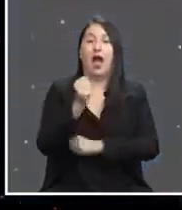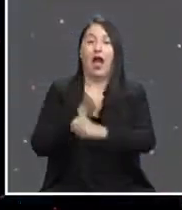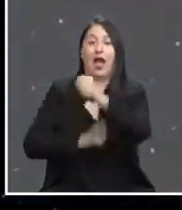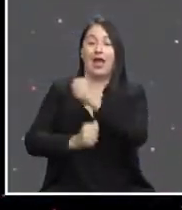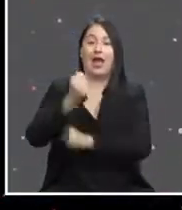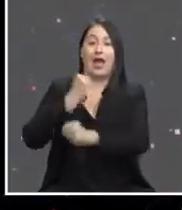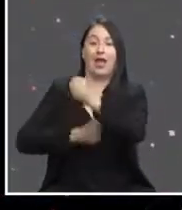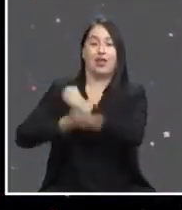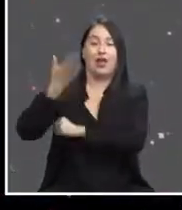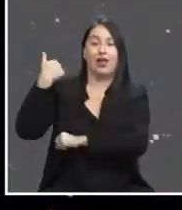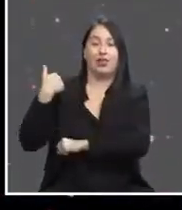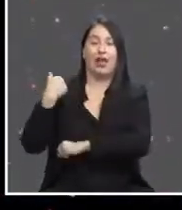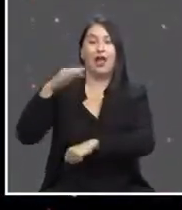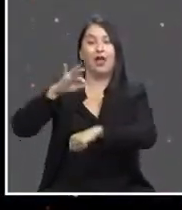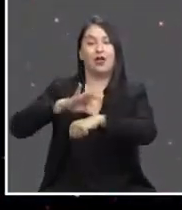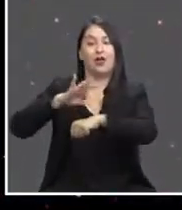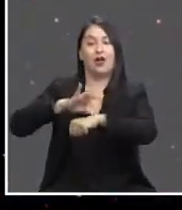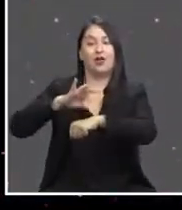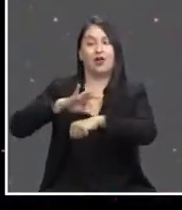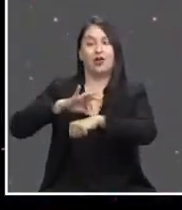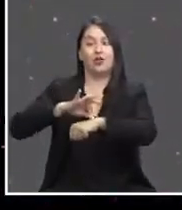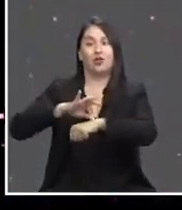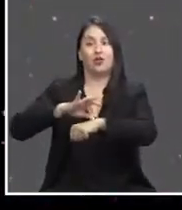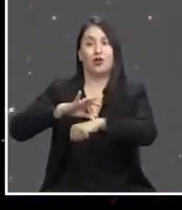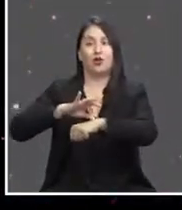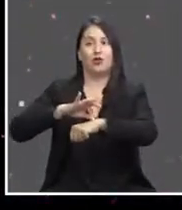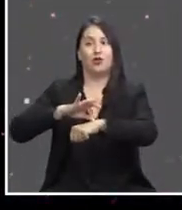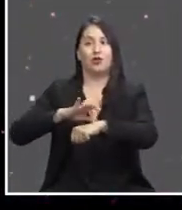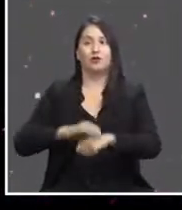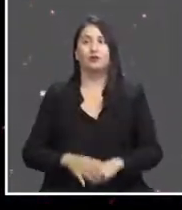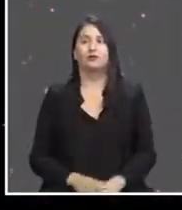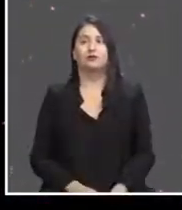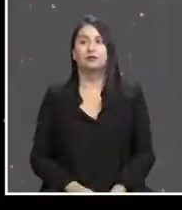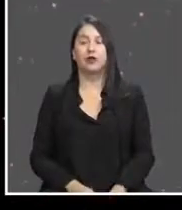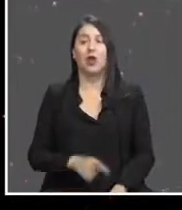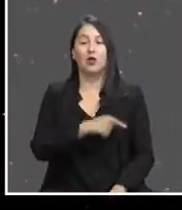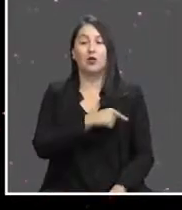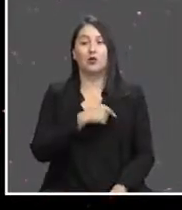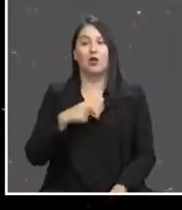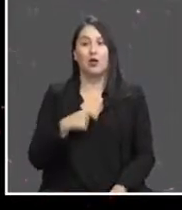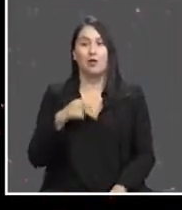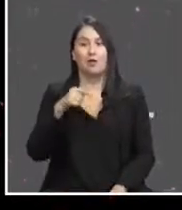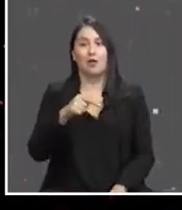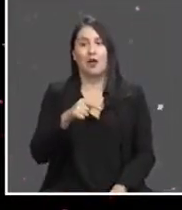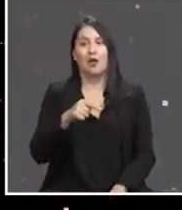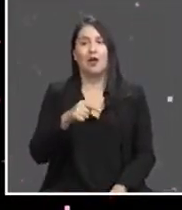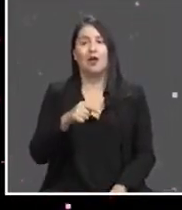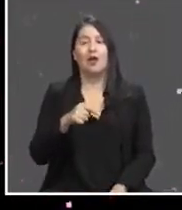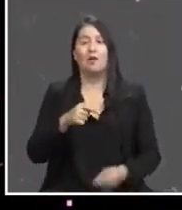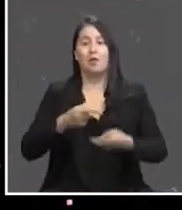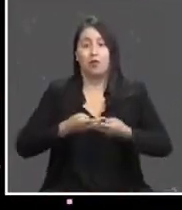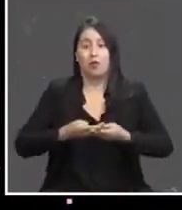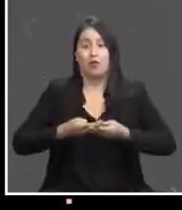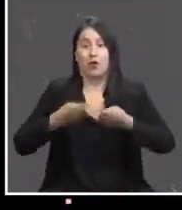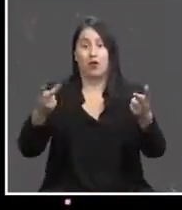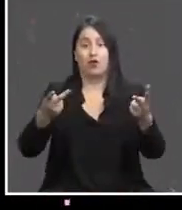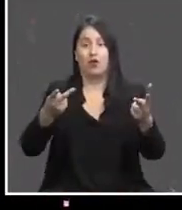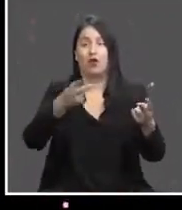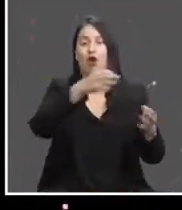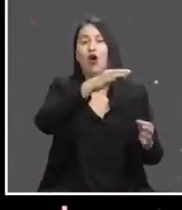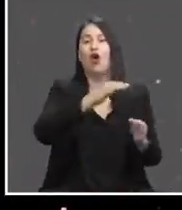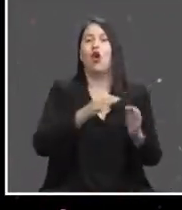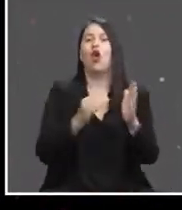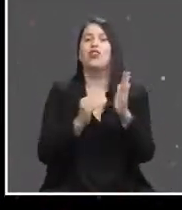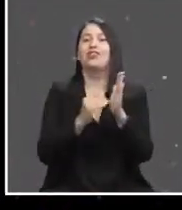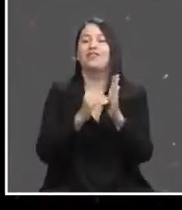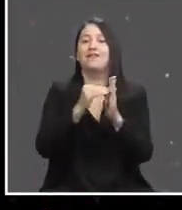his scientific paper on the effects of increasing levels of carbon dioxide in the atmosphere, we were focused on the warming